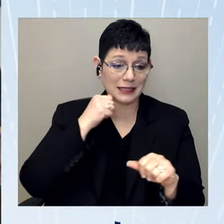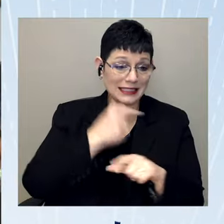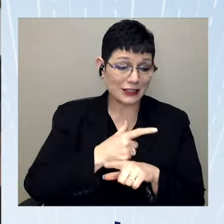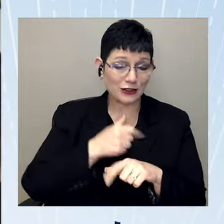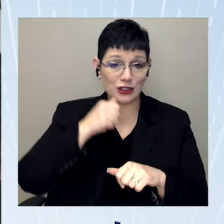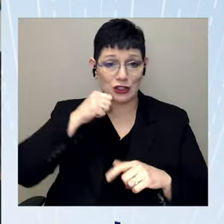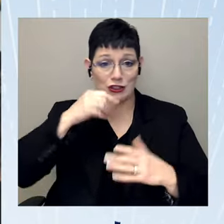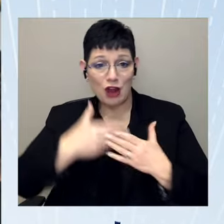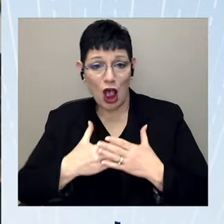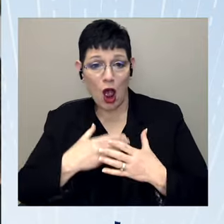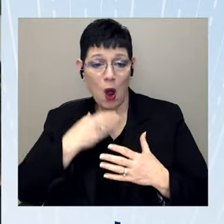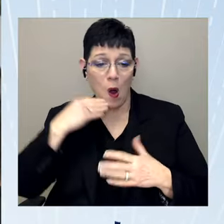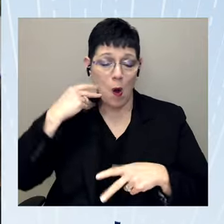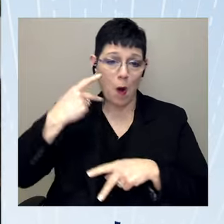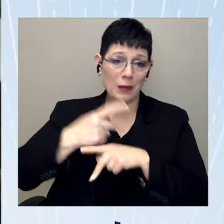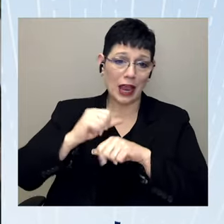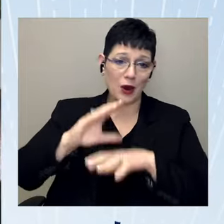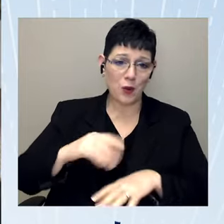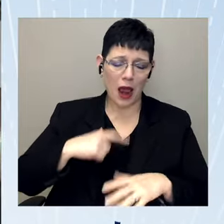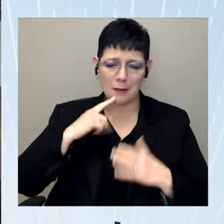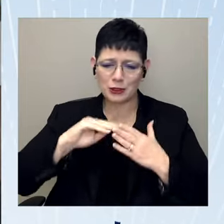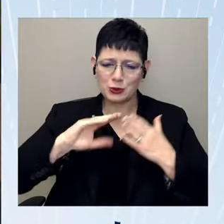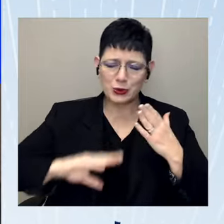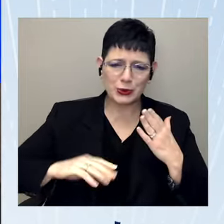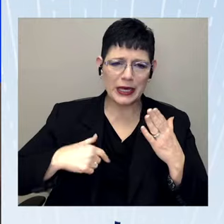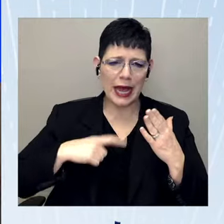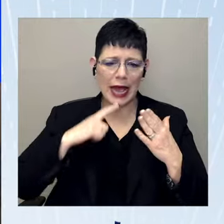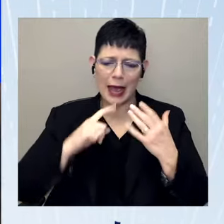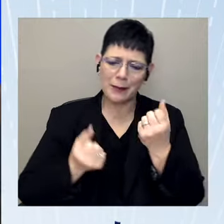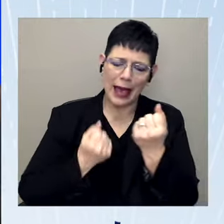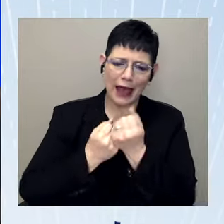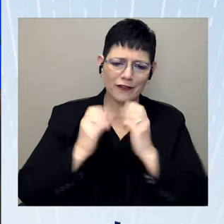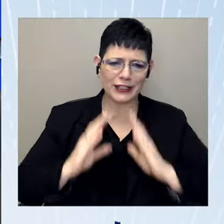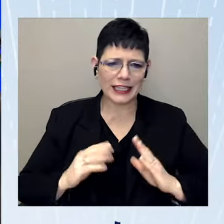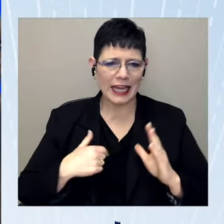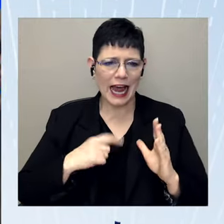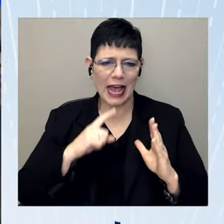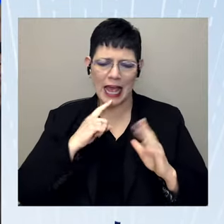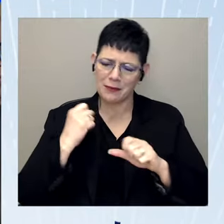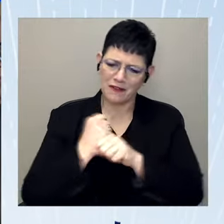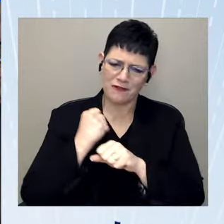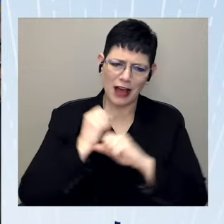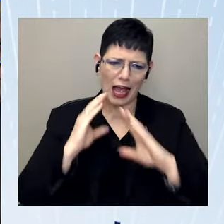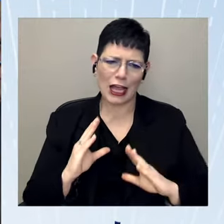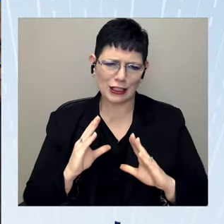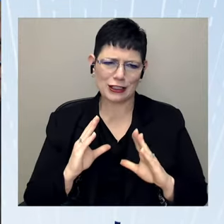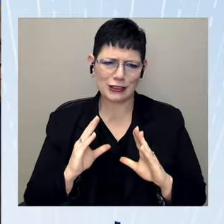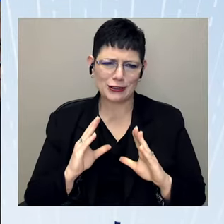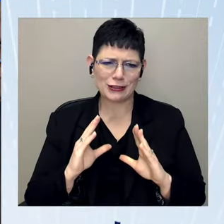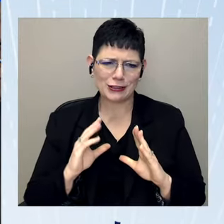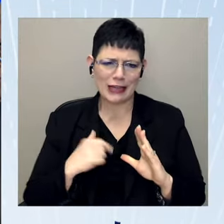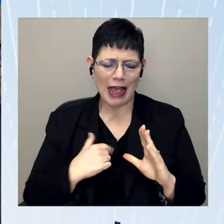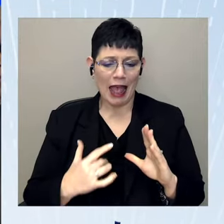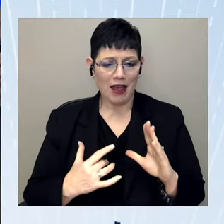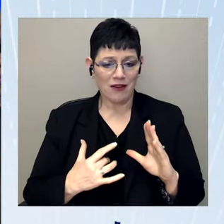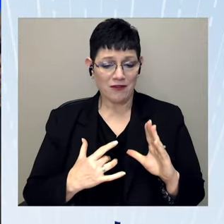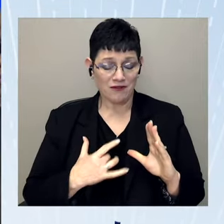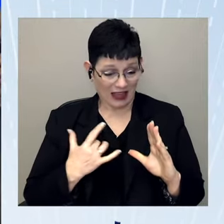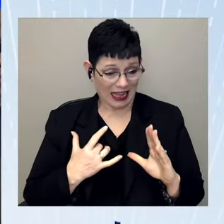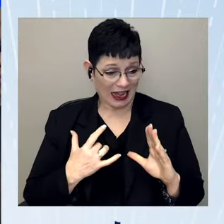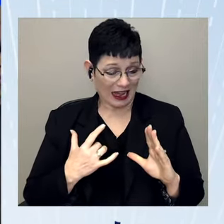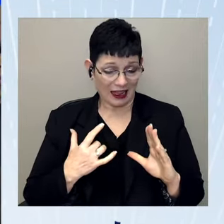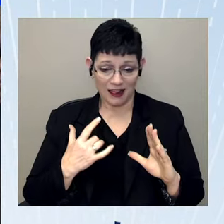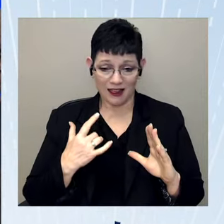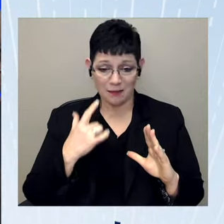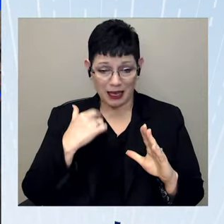home care worker, I'm a student, I'm an advocate, I'm a fighter. And I believe the fact that we're here today, this